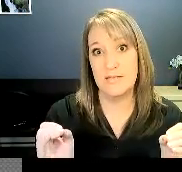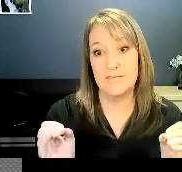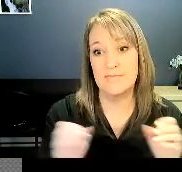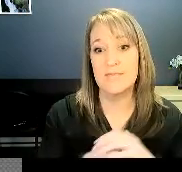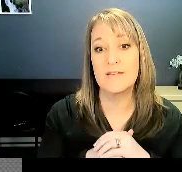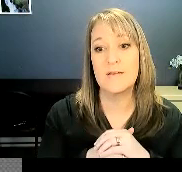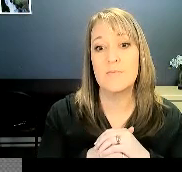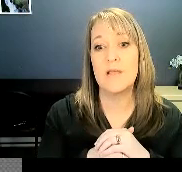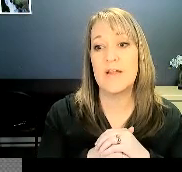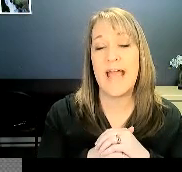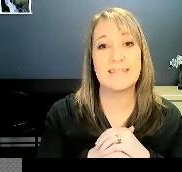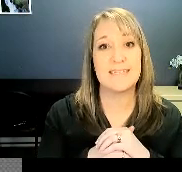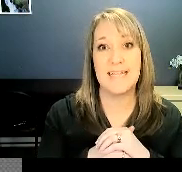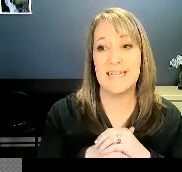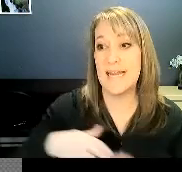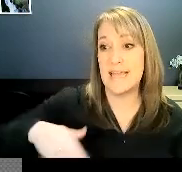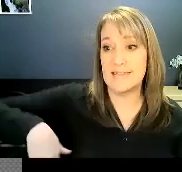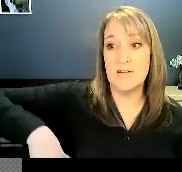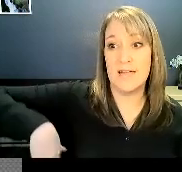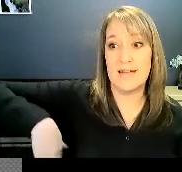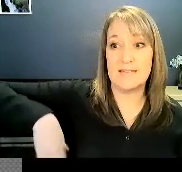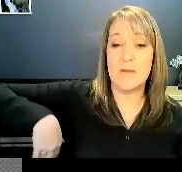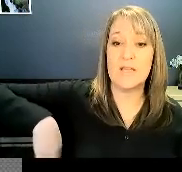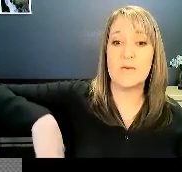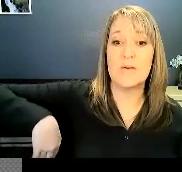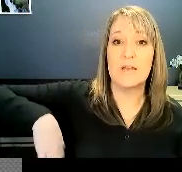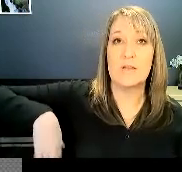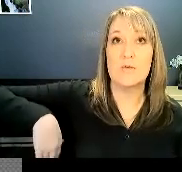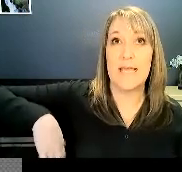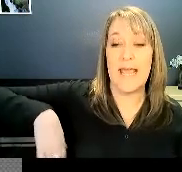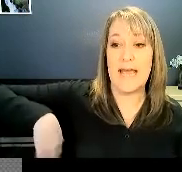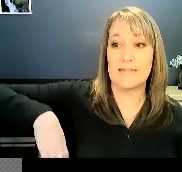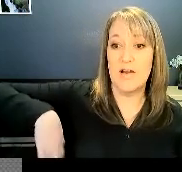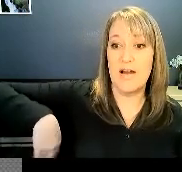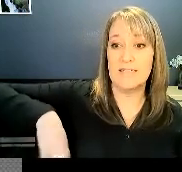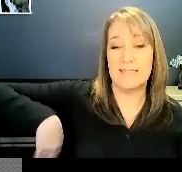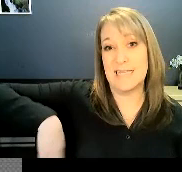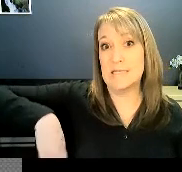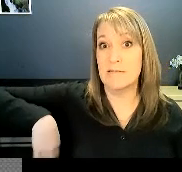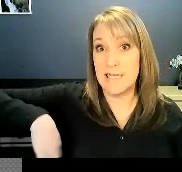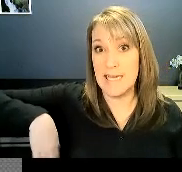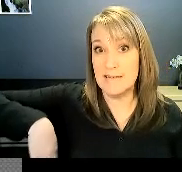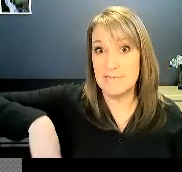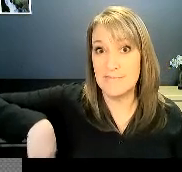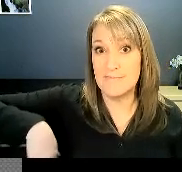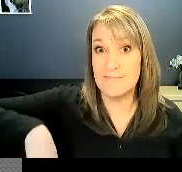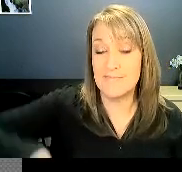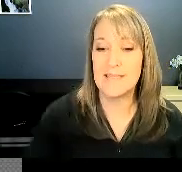dog. Mary hasn't taken an ASL class. The way you negate has not is to sign not